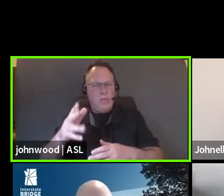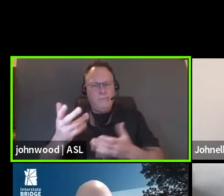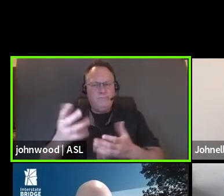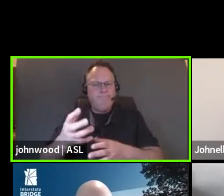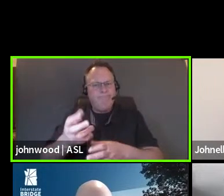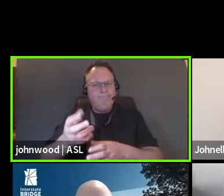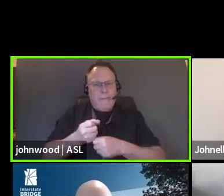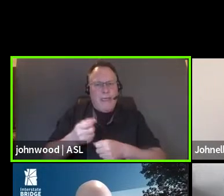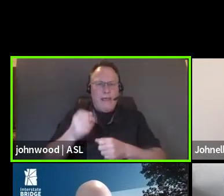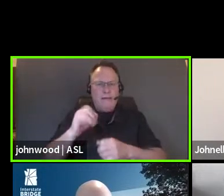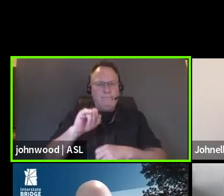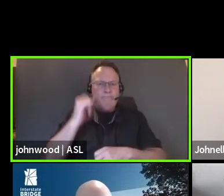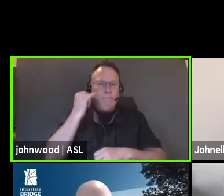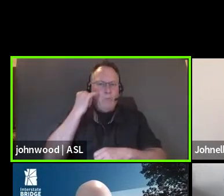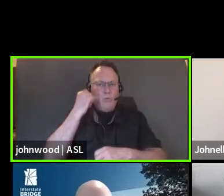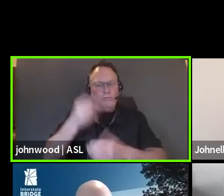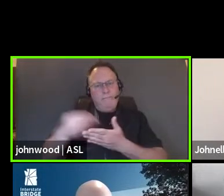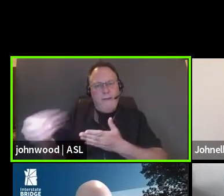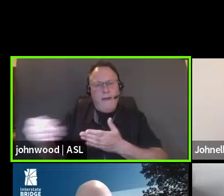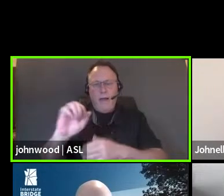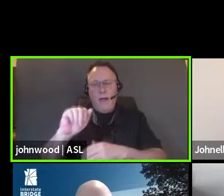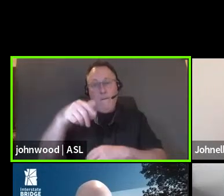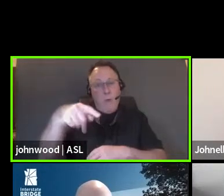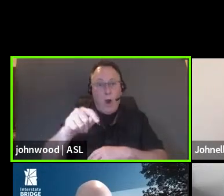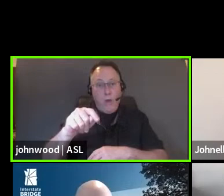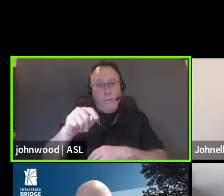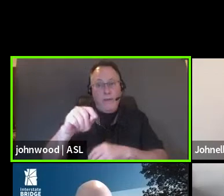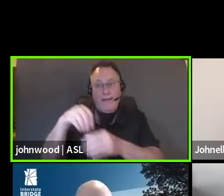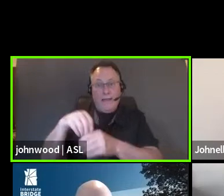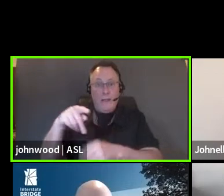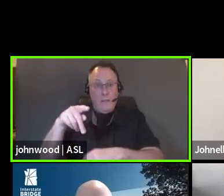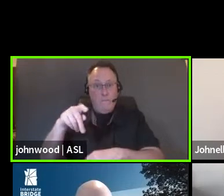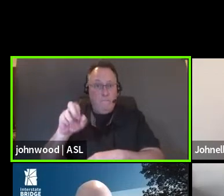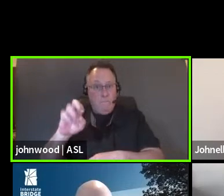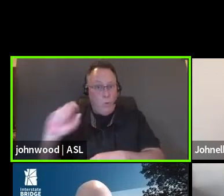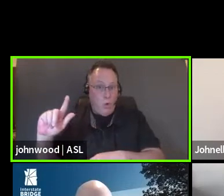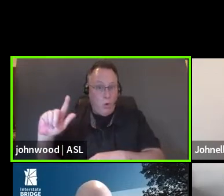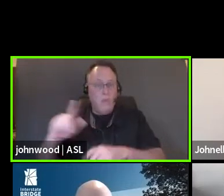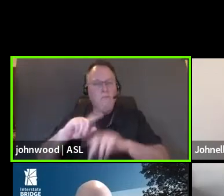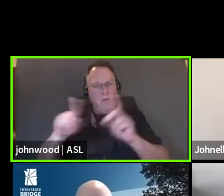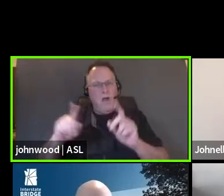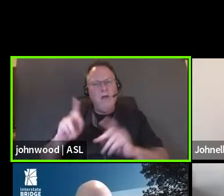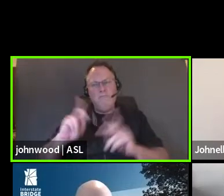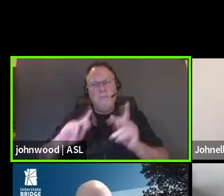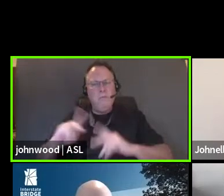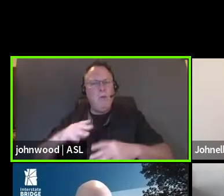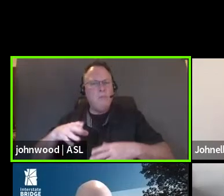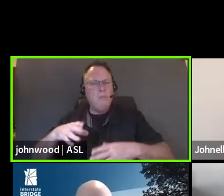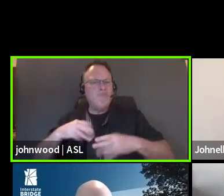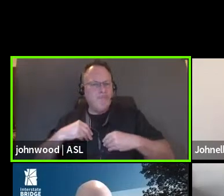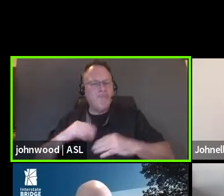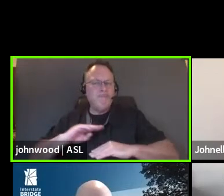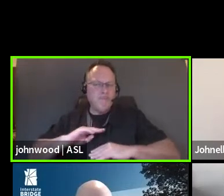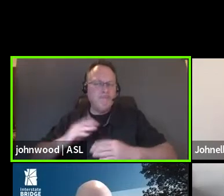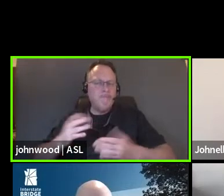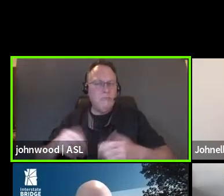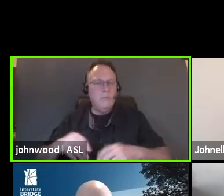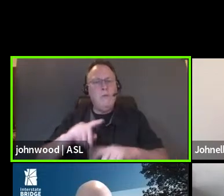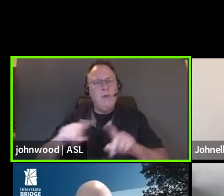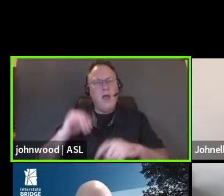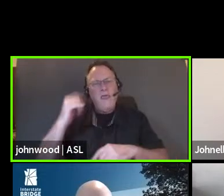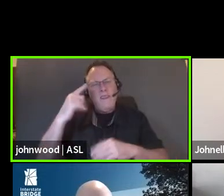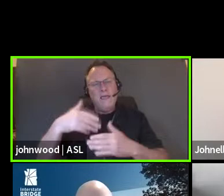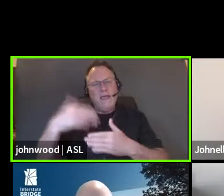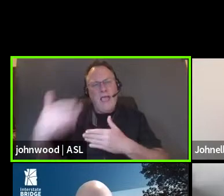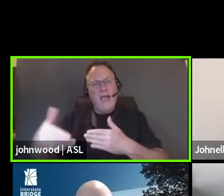an apartment or living in the Pearl, but it met the needs of the people. And I think that after the war